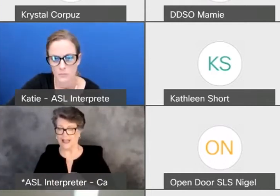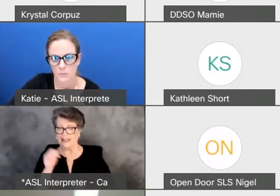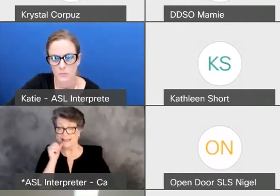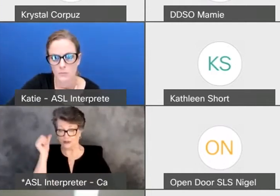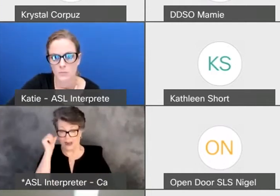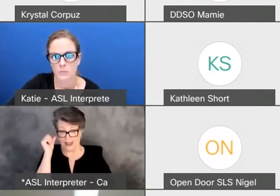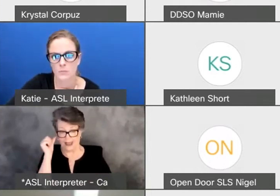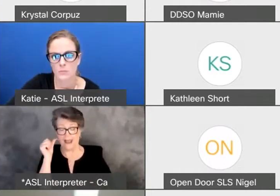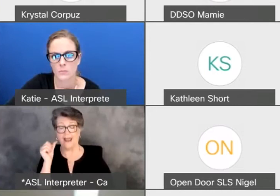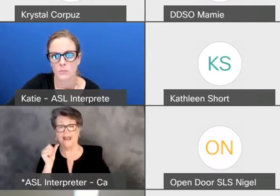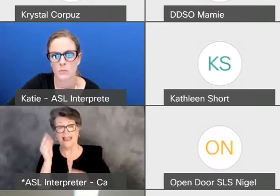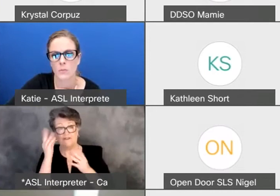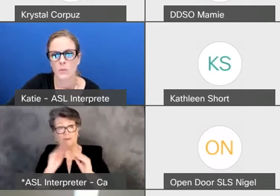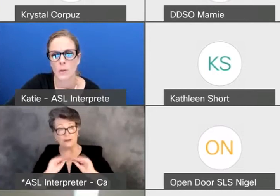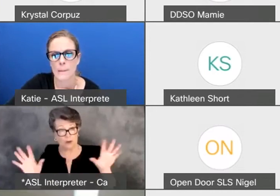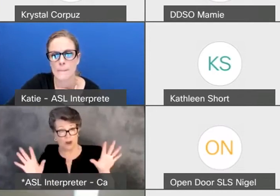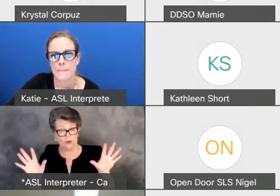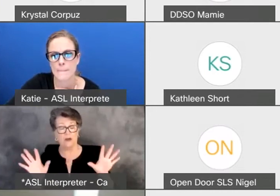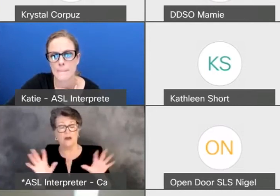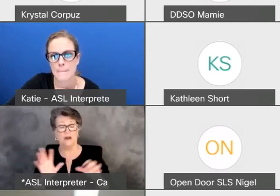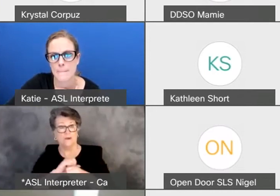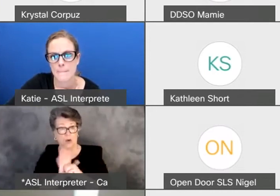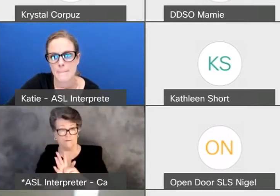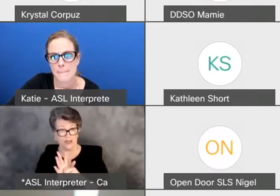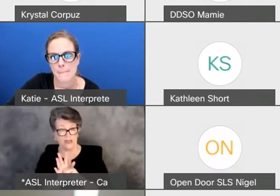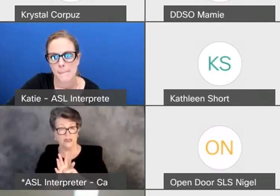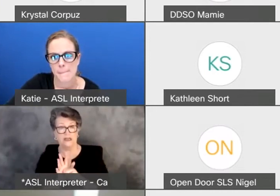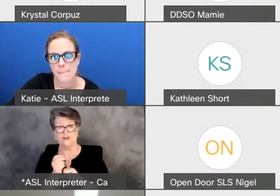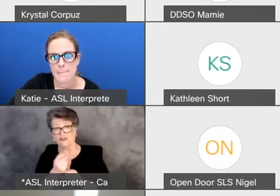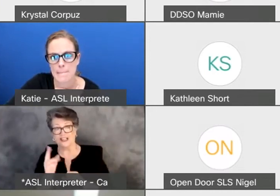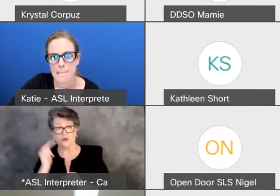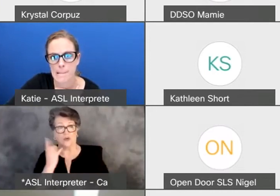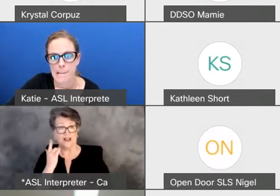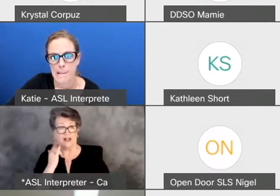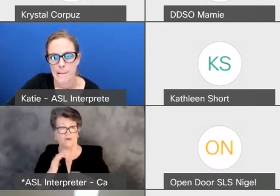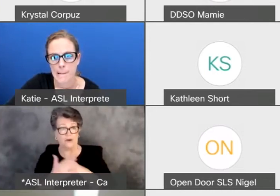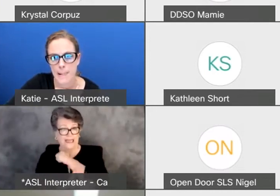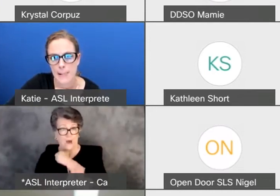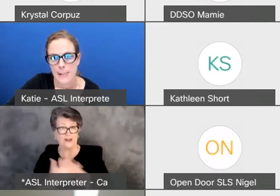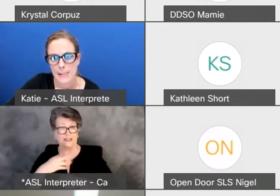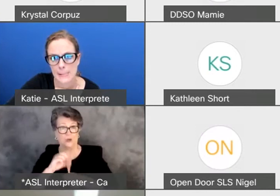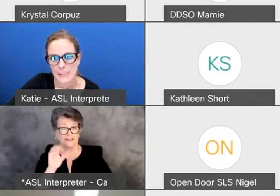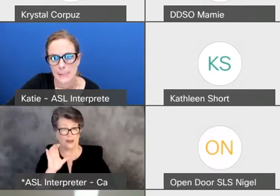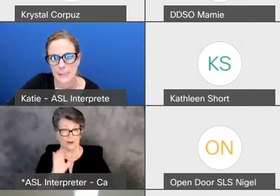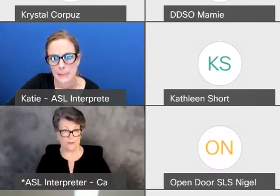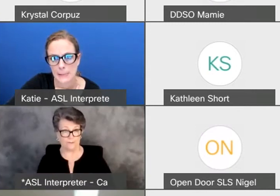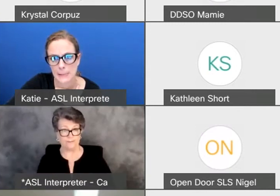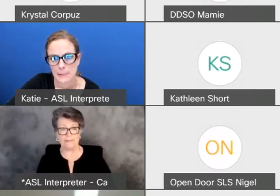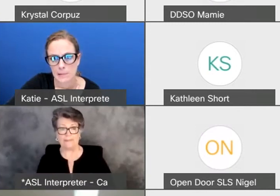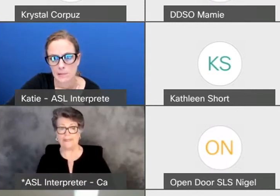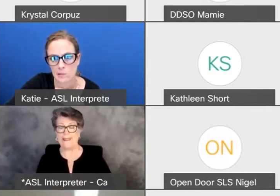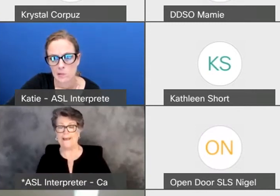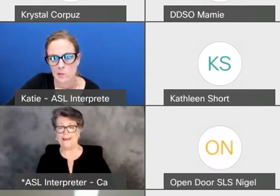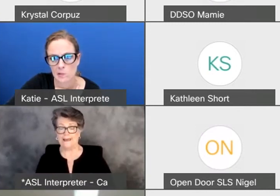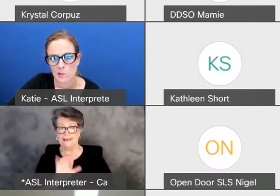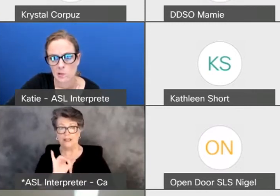was information that was put out related to COVID for a number of Northern California counties, including Sacramento County,